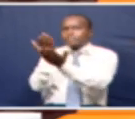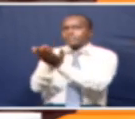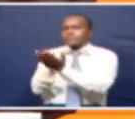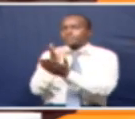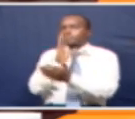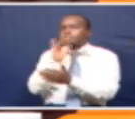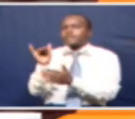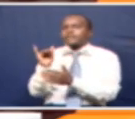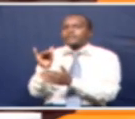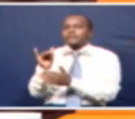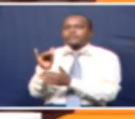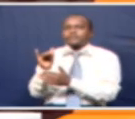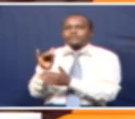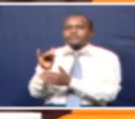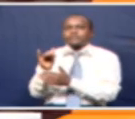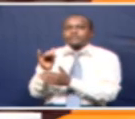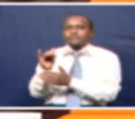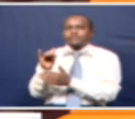by,